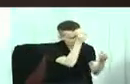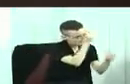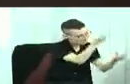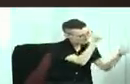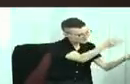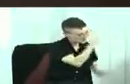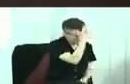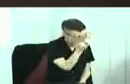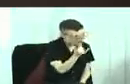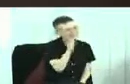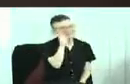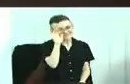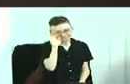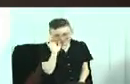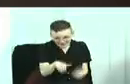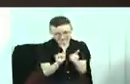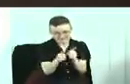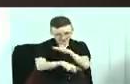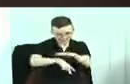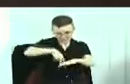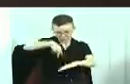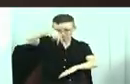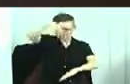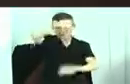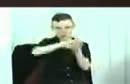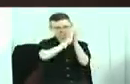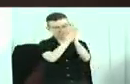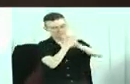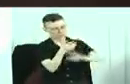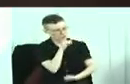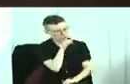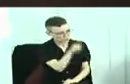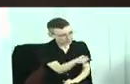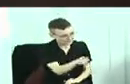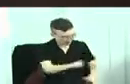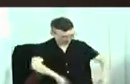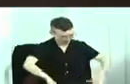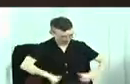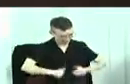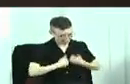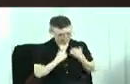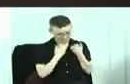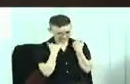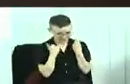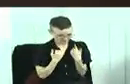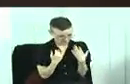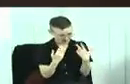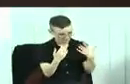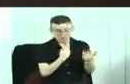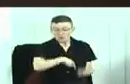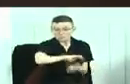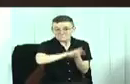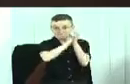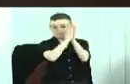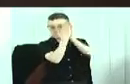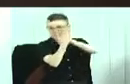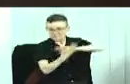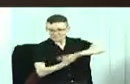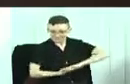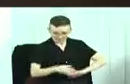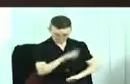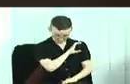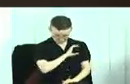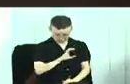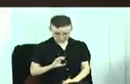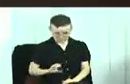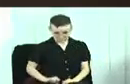how resurrection is made real. That is how resurrection lives on. That is how we become Christ